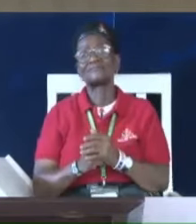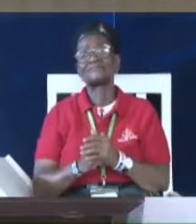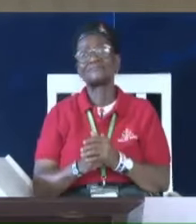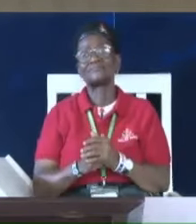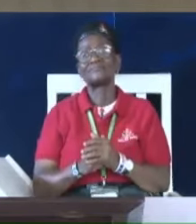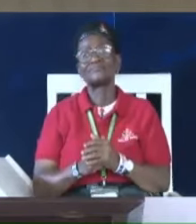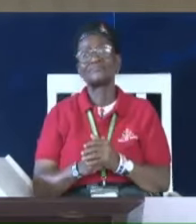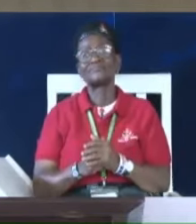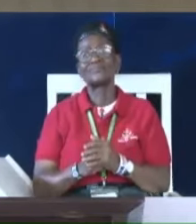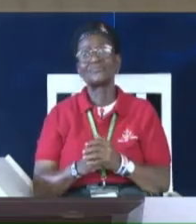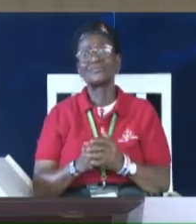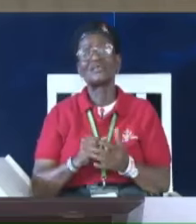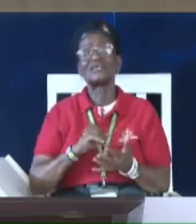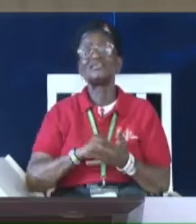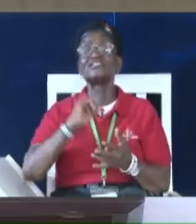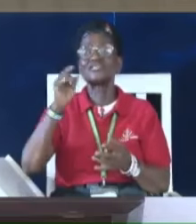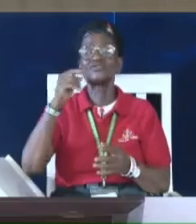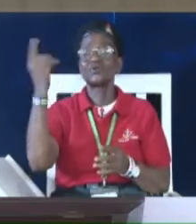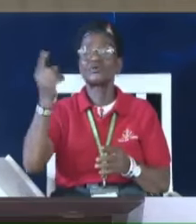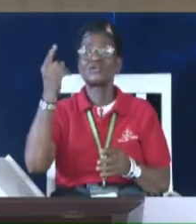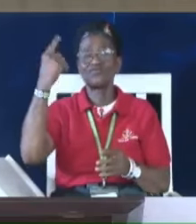It's only for a season.